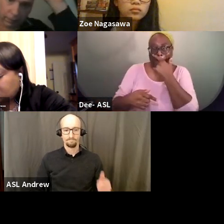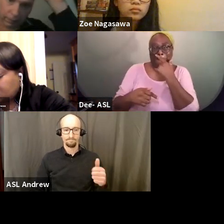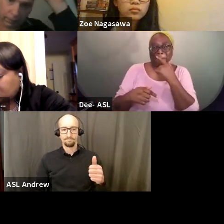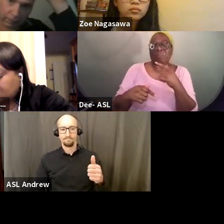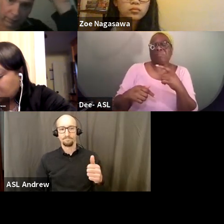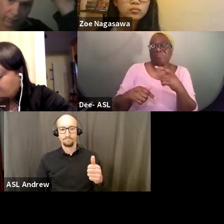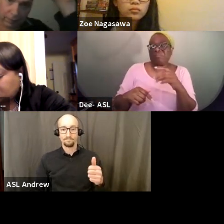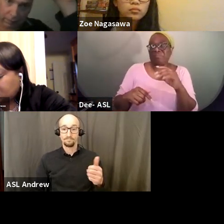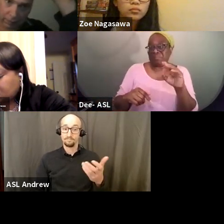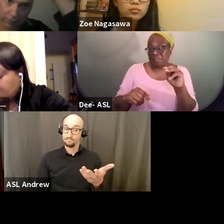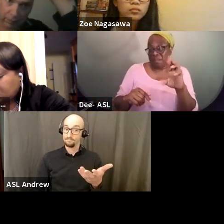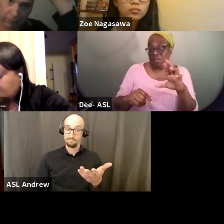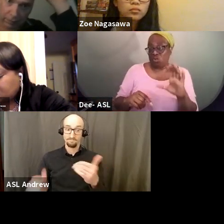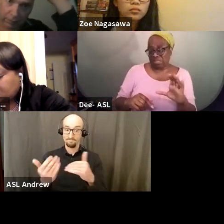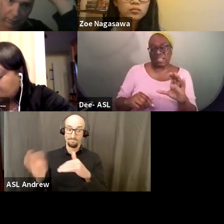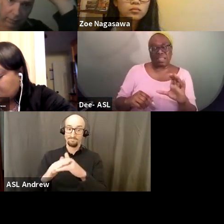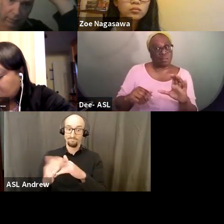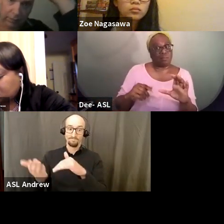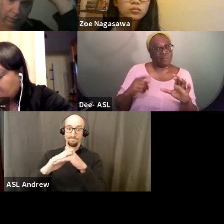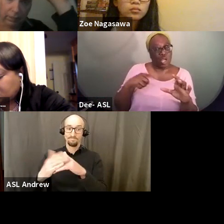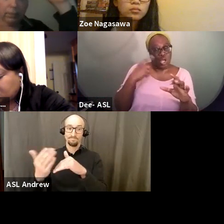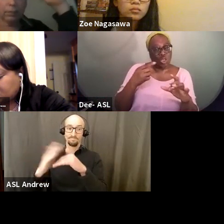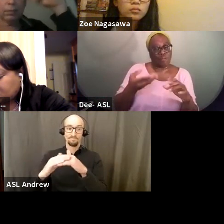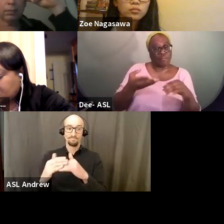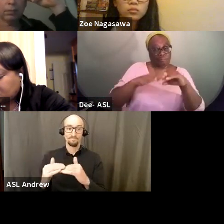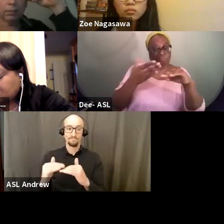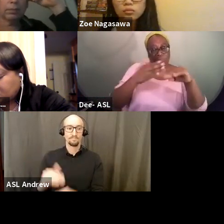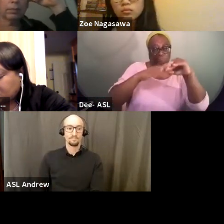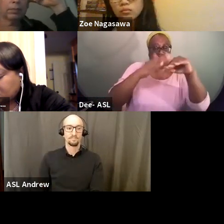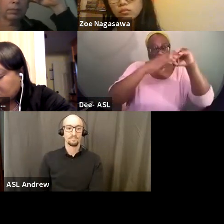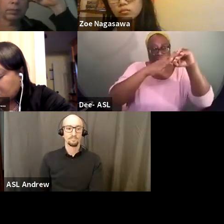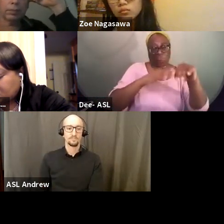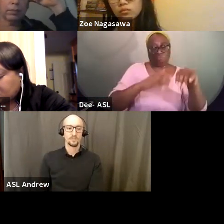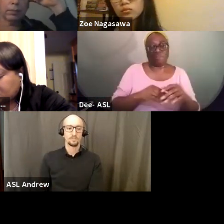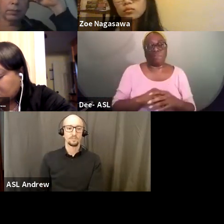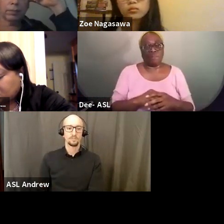higher. I very much agree with Ms. Sullivan that,